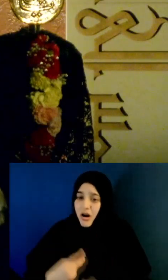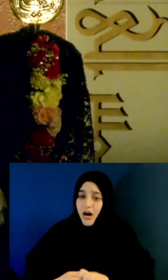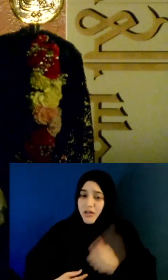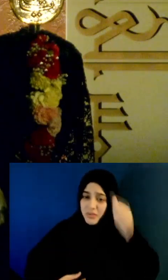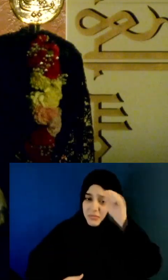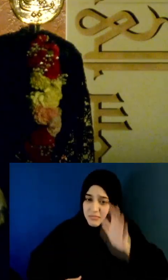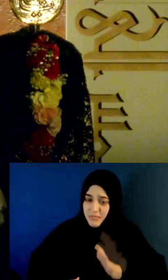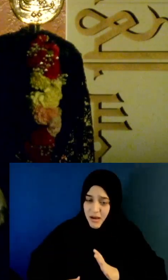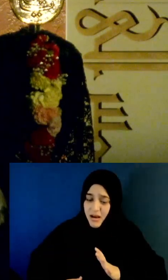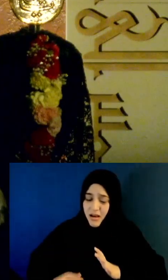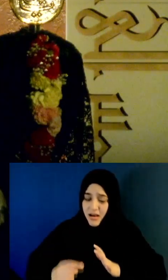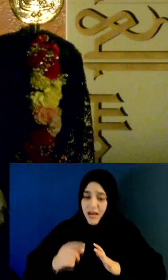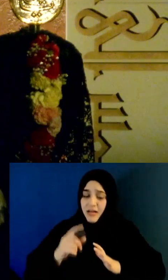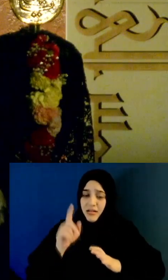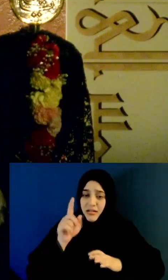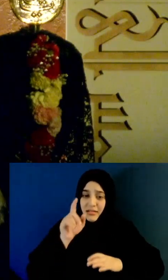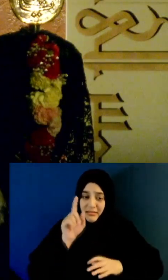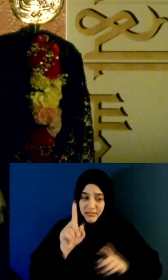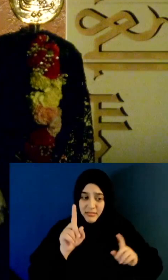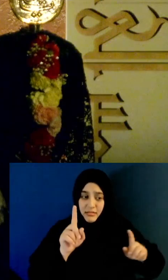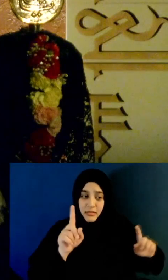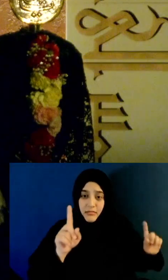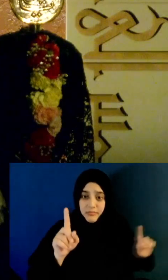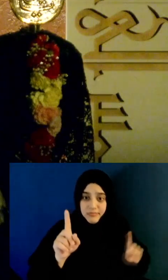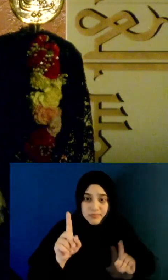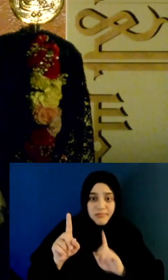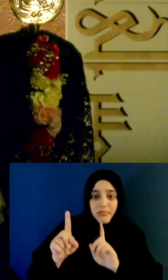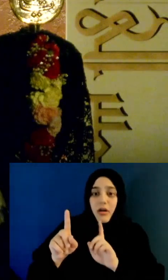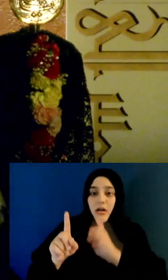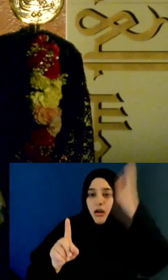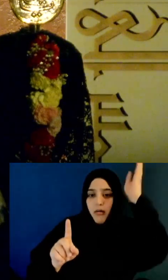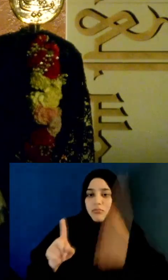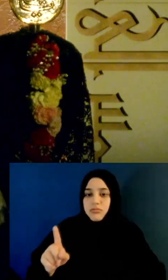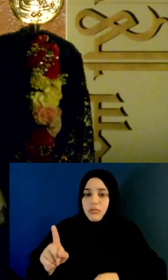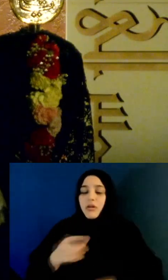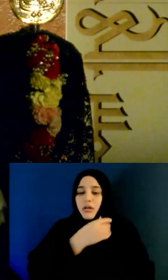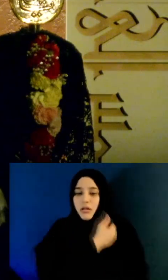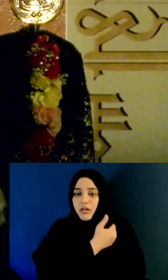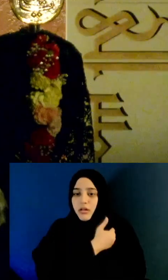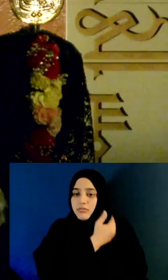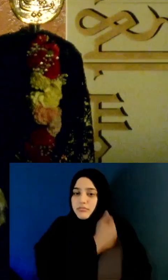And he struck the left arm of Abbas.